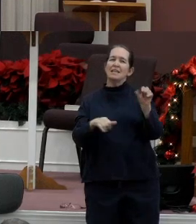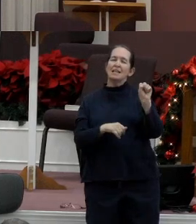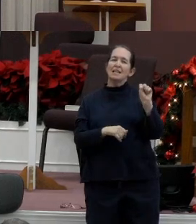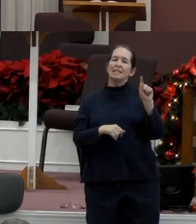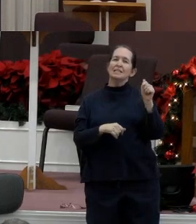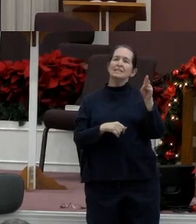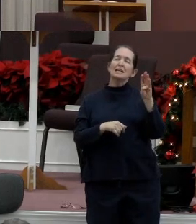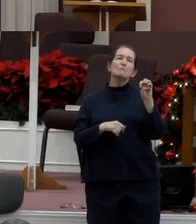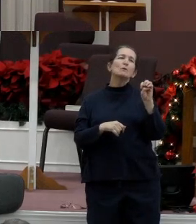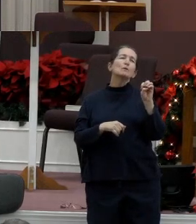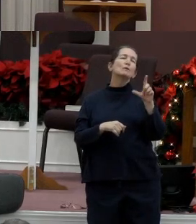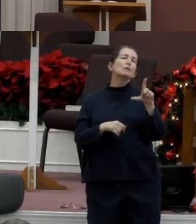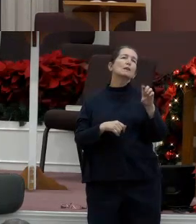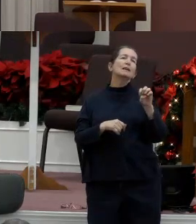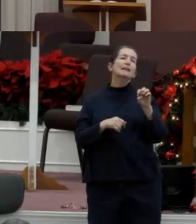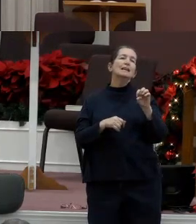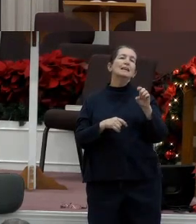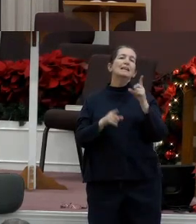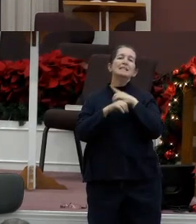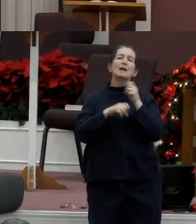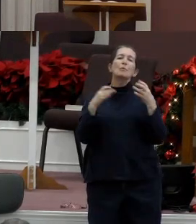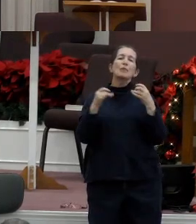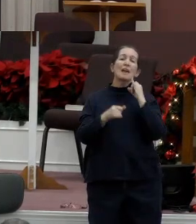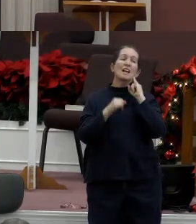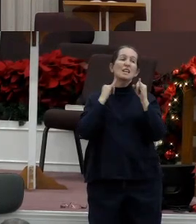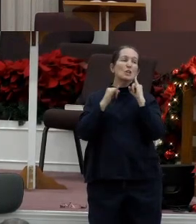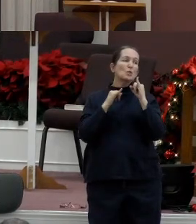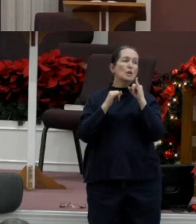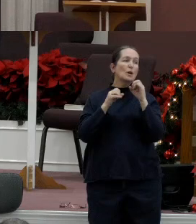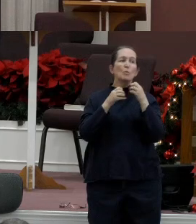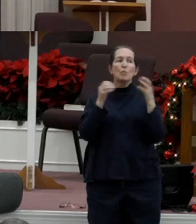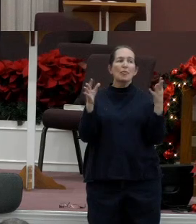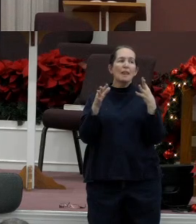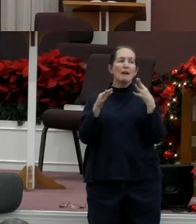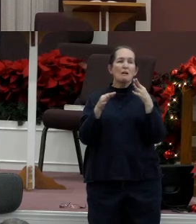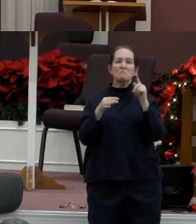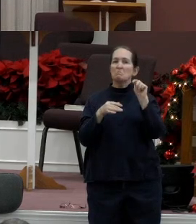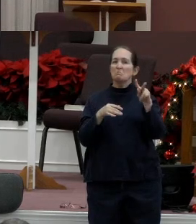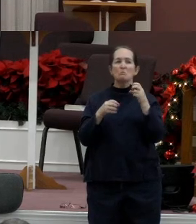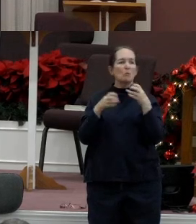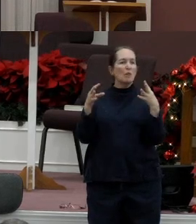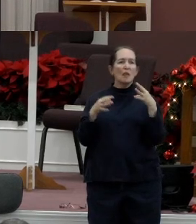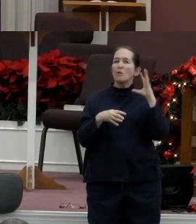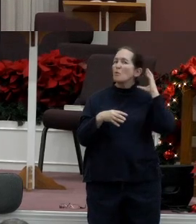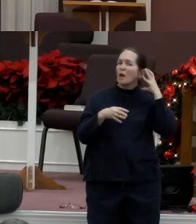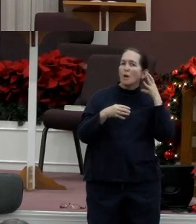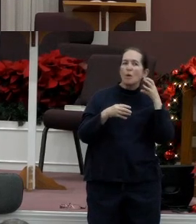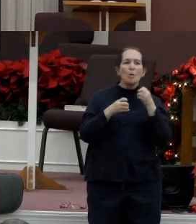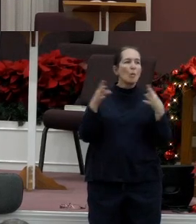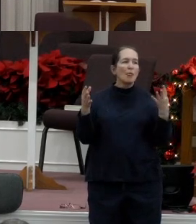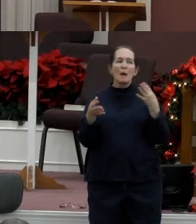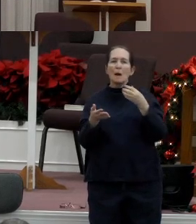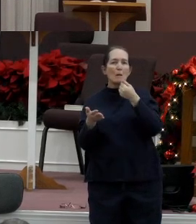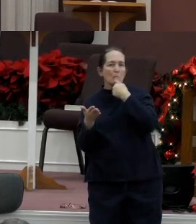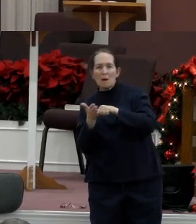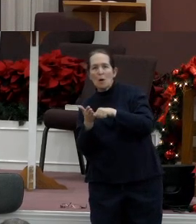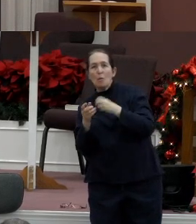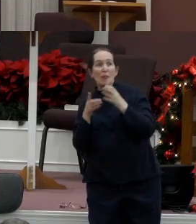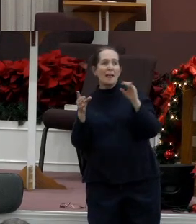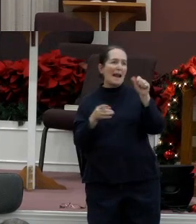in a day without internet and without television, without radio, without mail, without